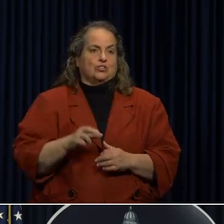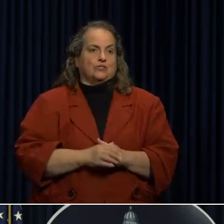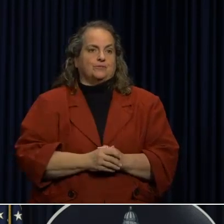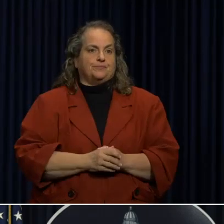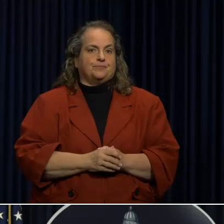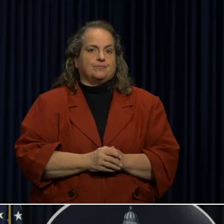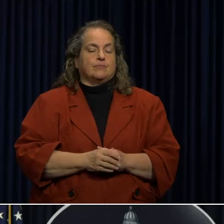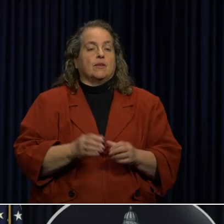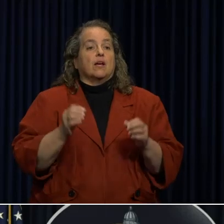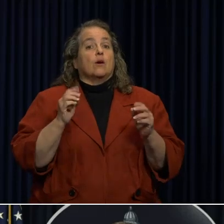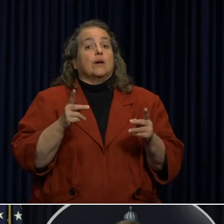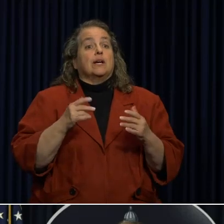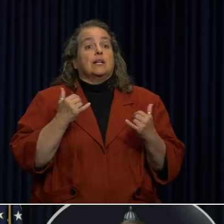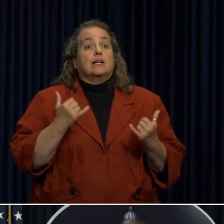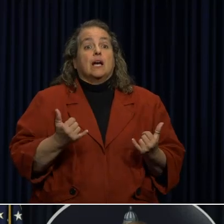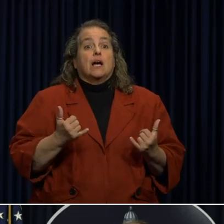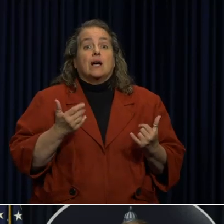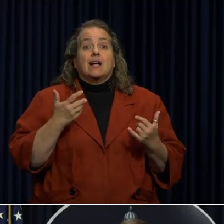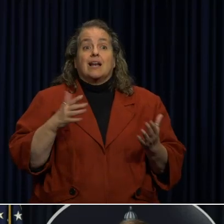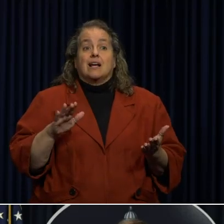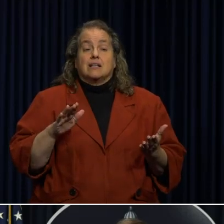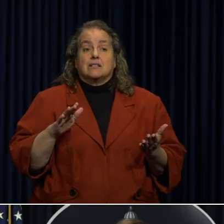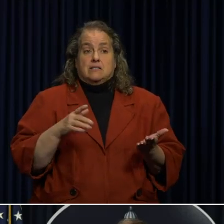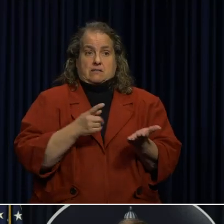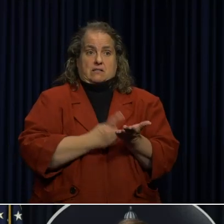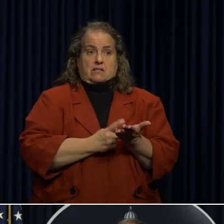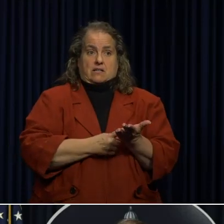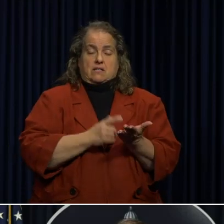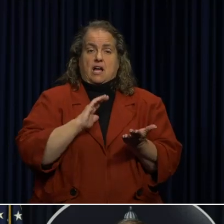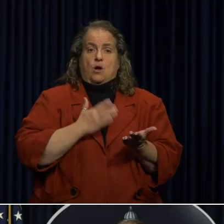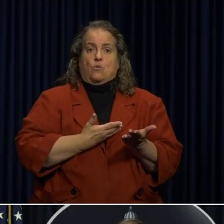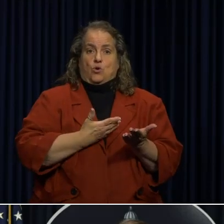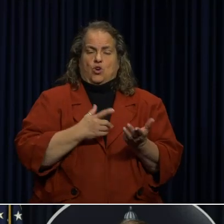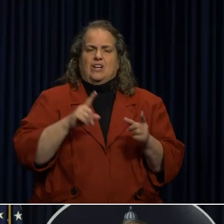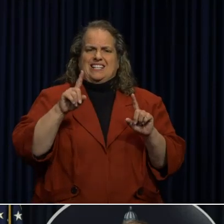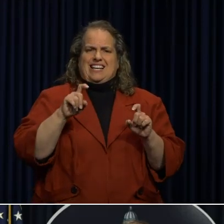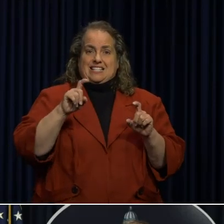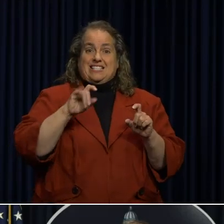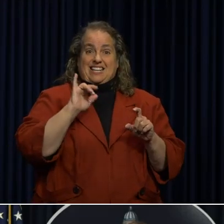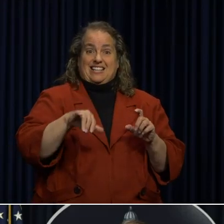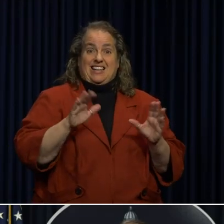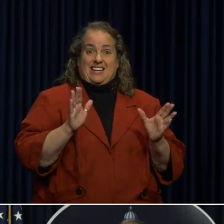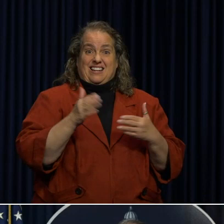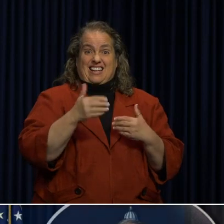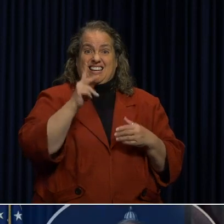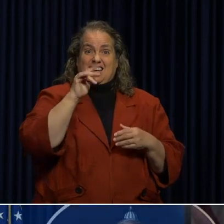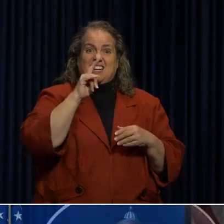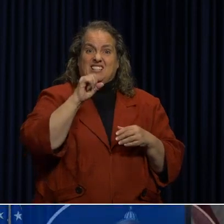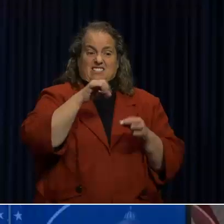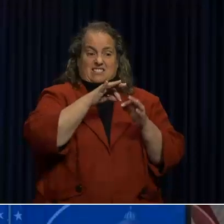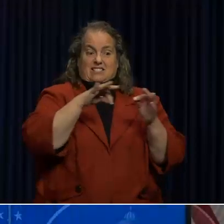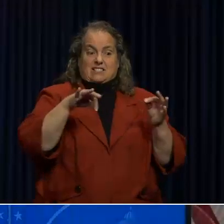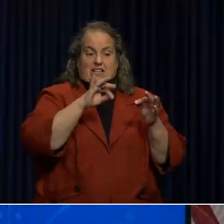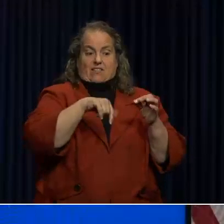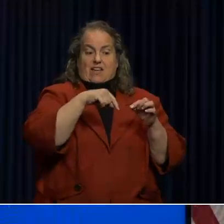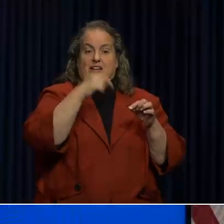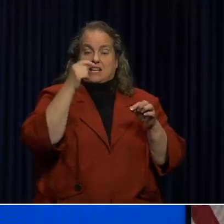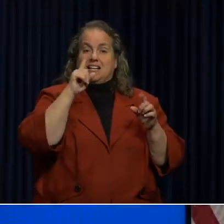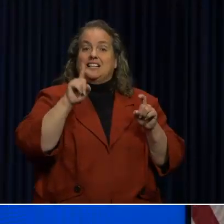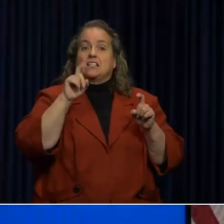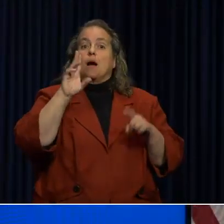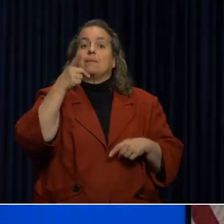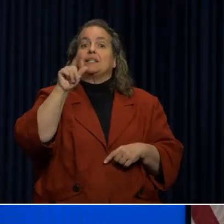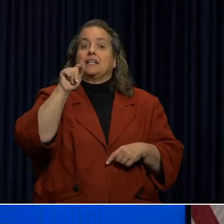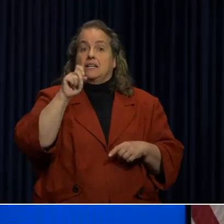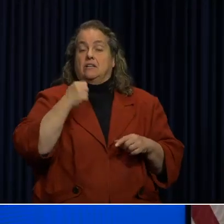All right, so let's first go into our testing update. Yesterday, we made the announcement that for our drive-up testing partnership